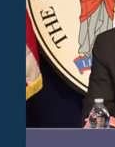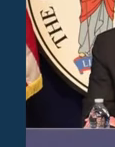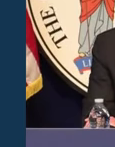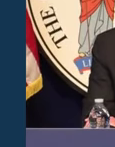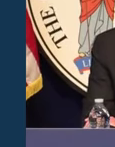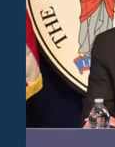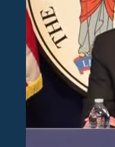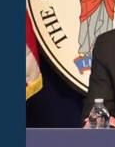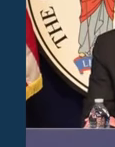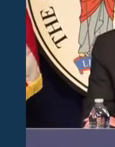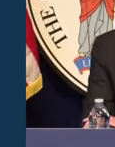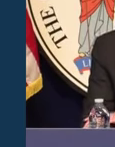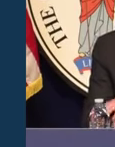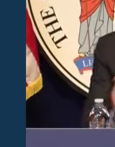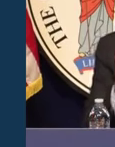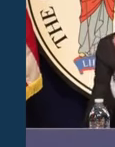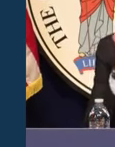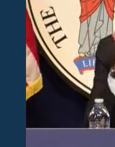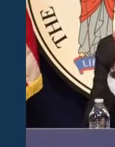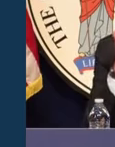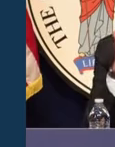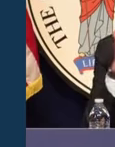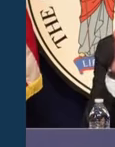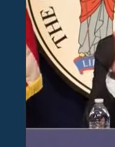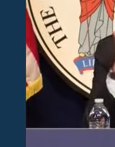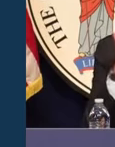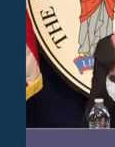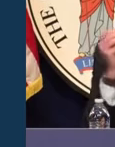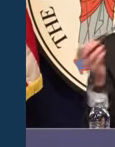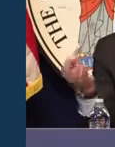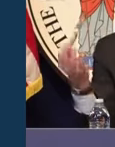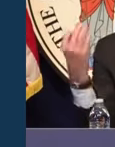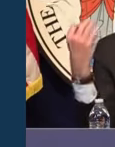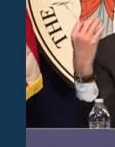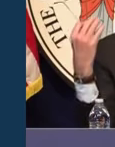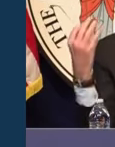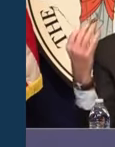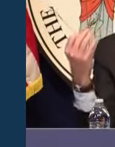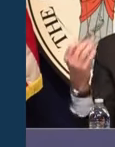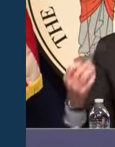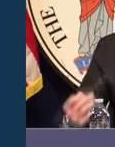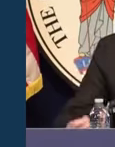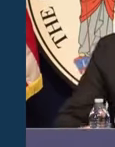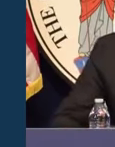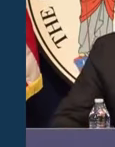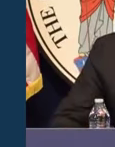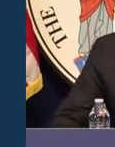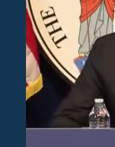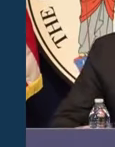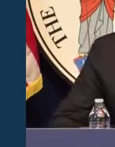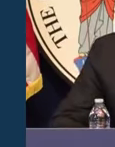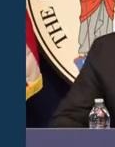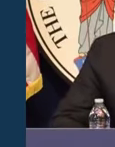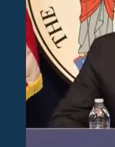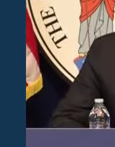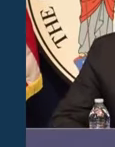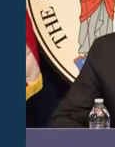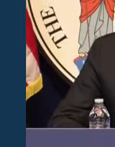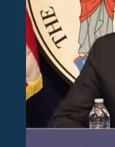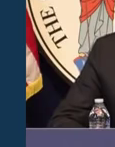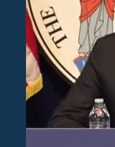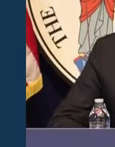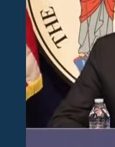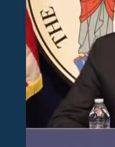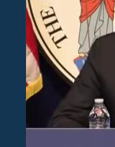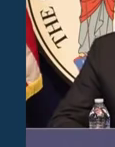Switching gears for a couple of thoughts and announcements. I've taken a lot of feedback on closing state parks and